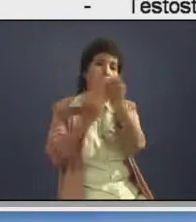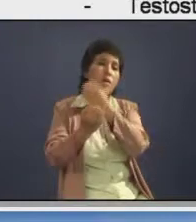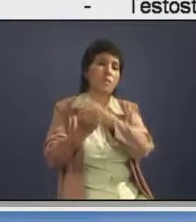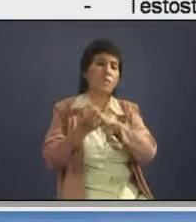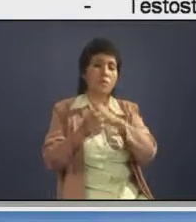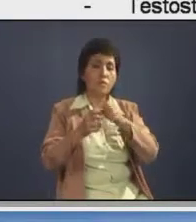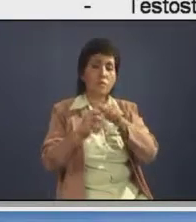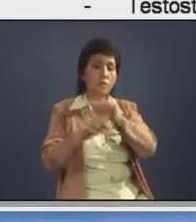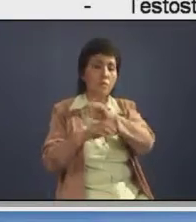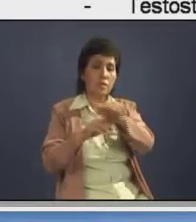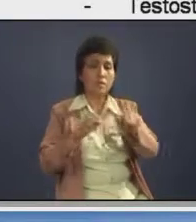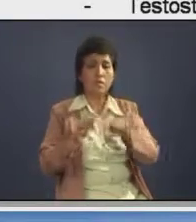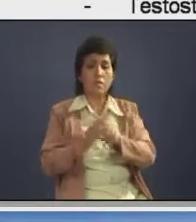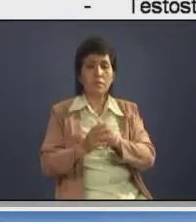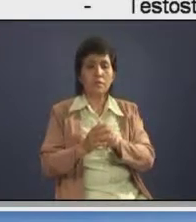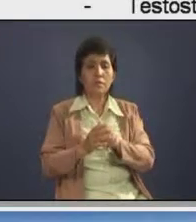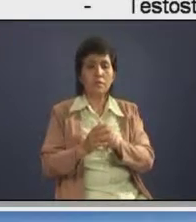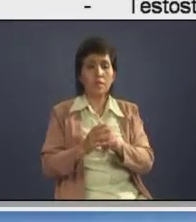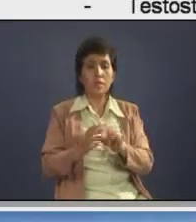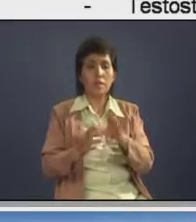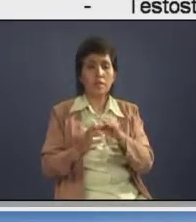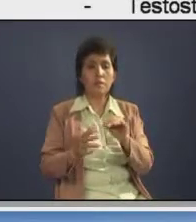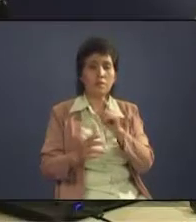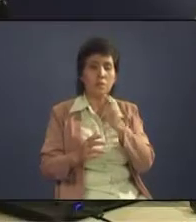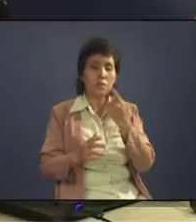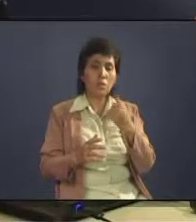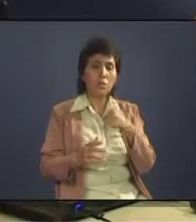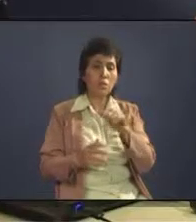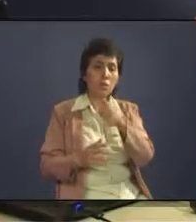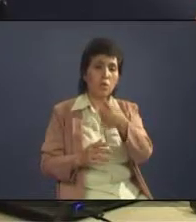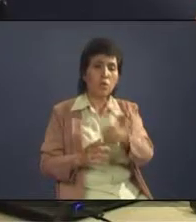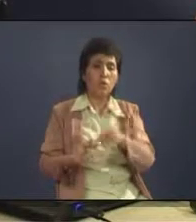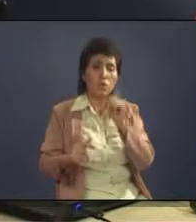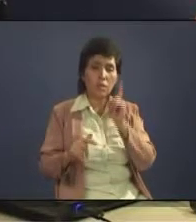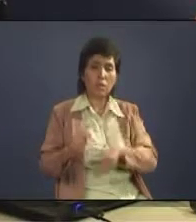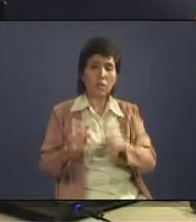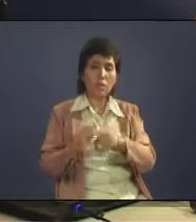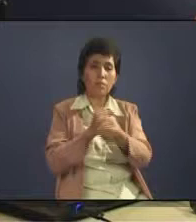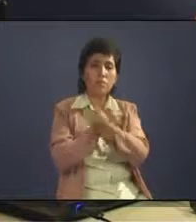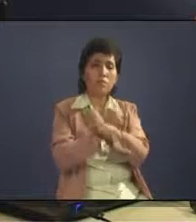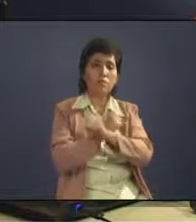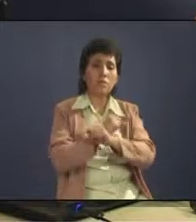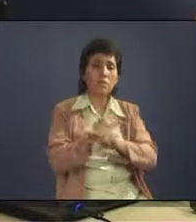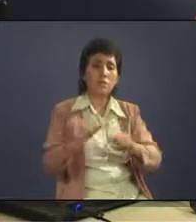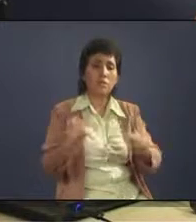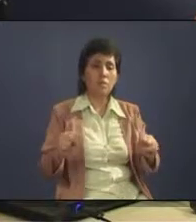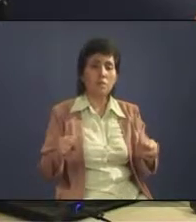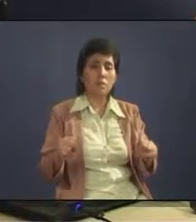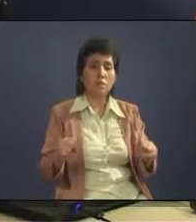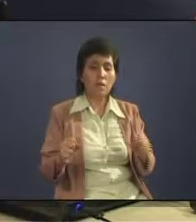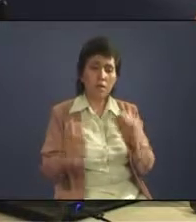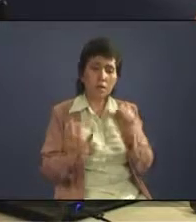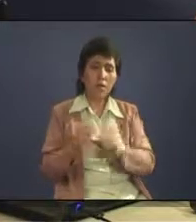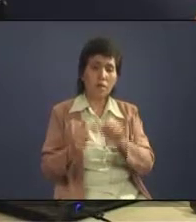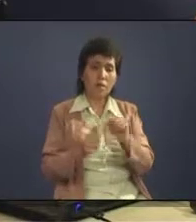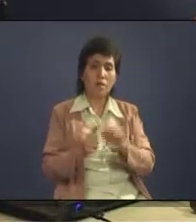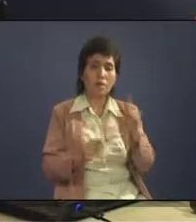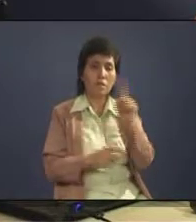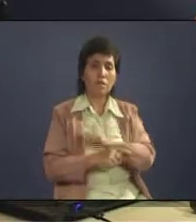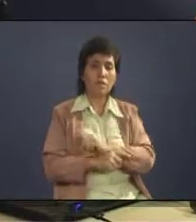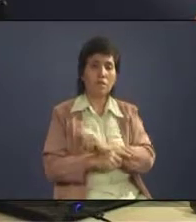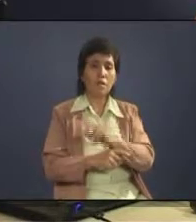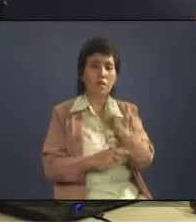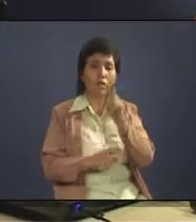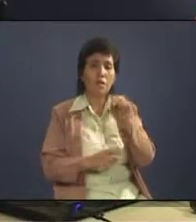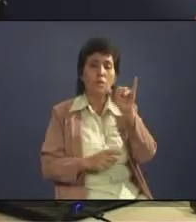us to be aggressive. Let's say in New York, you cannot be safe and loving. Every day in New York,